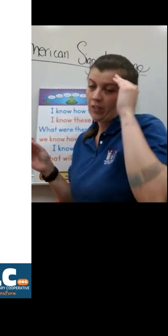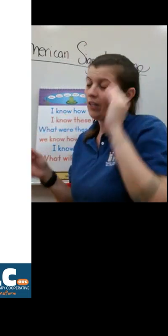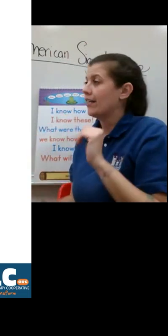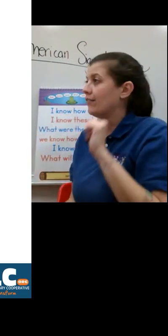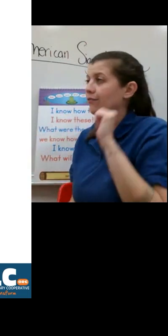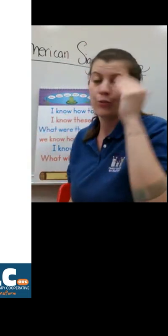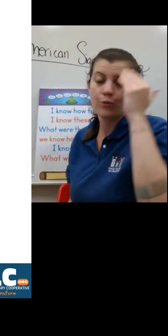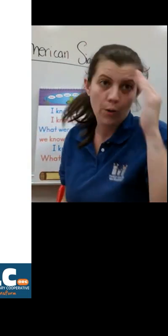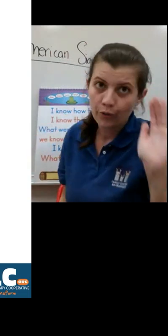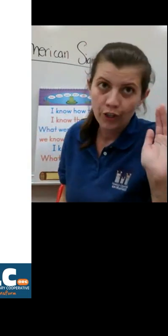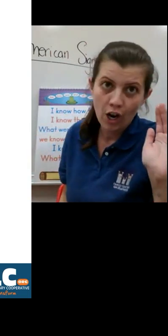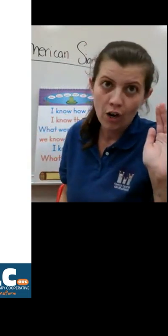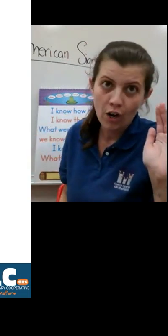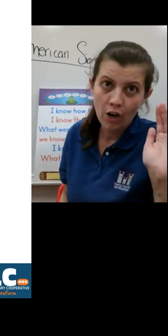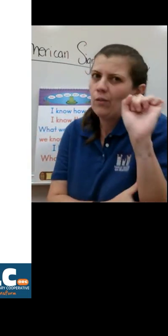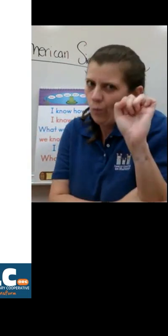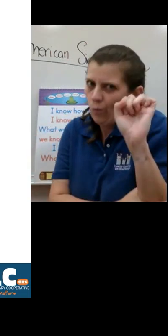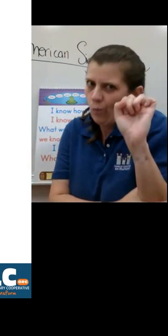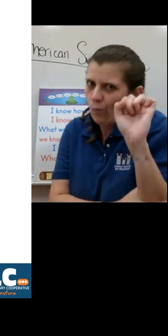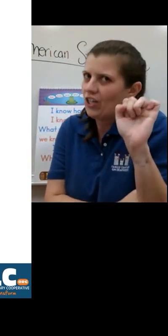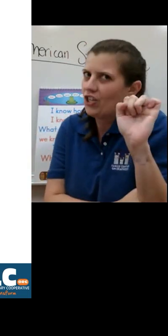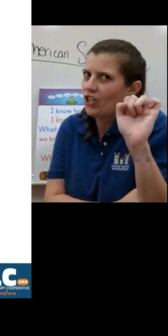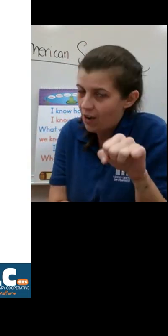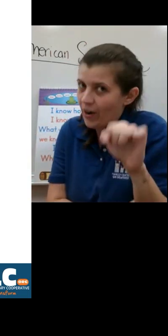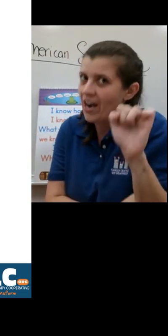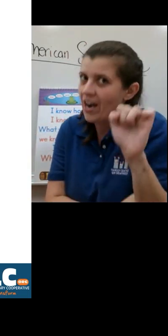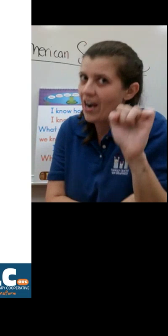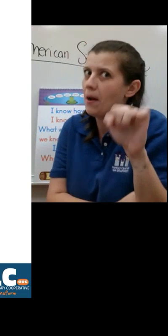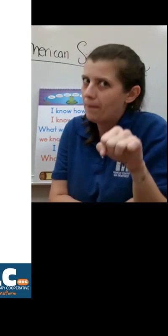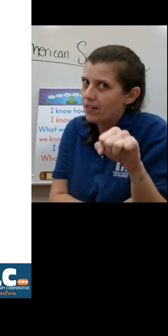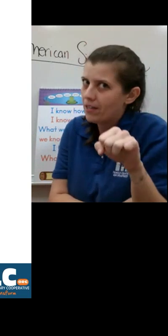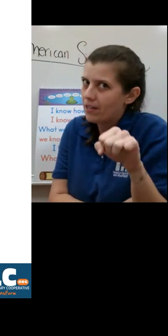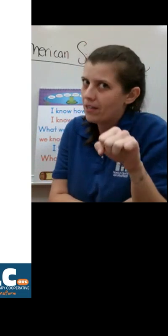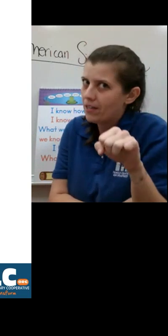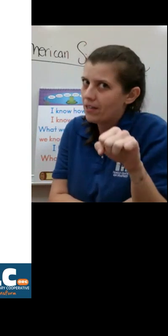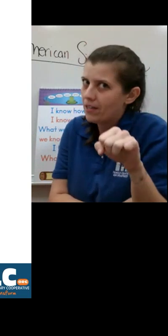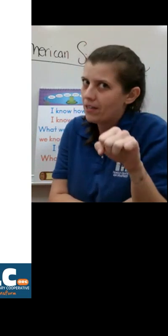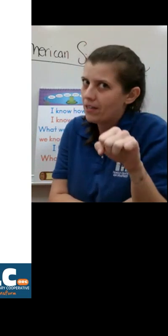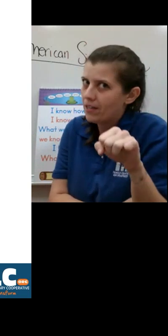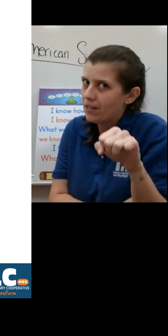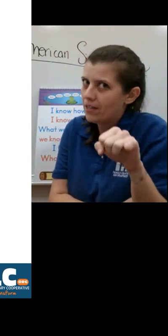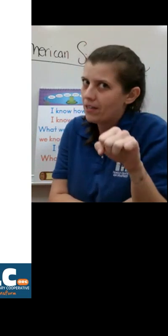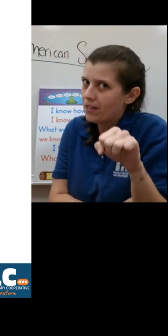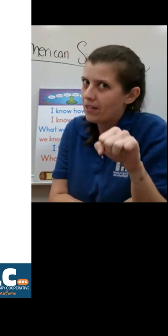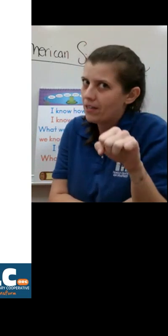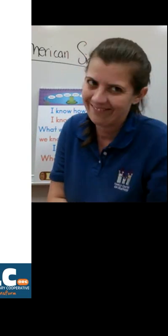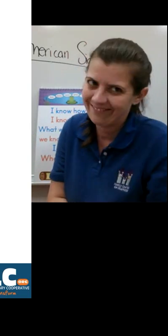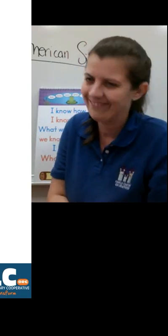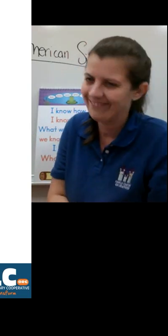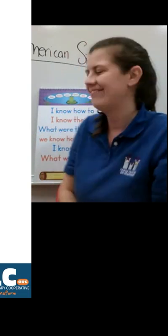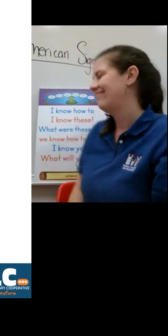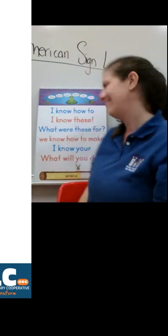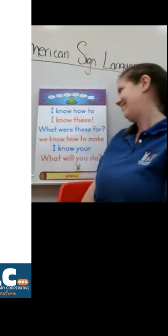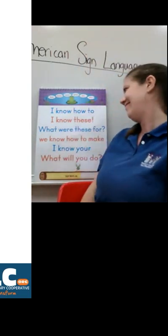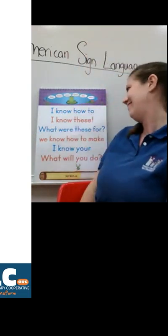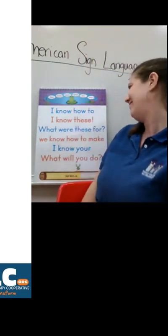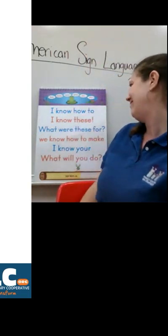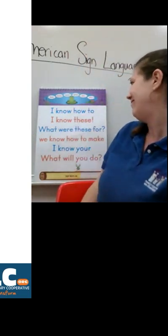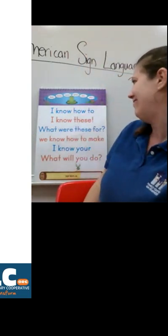know. Don't know. We're not going to shake our head that much because you don't really